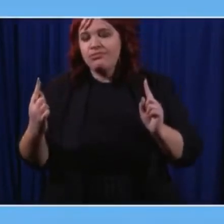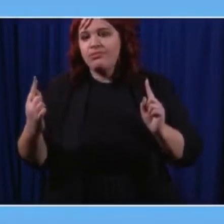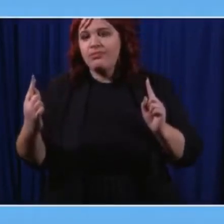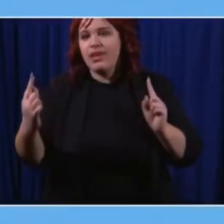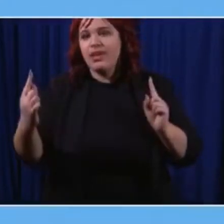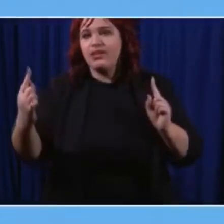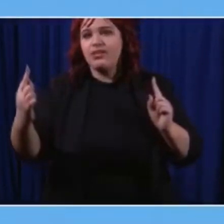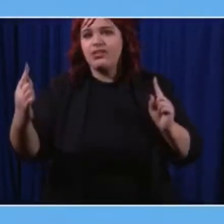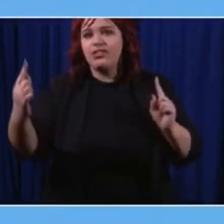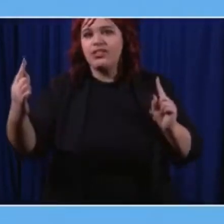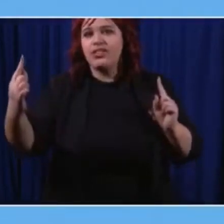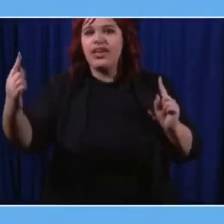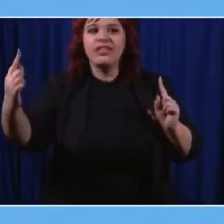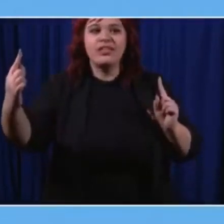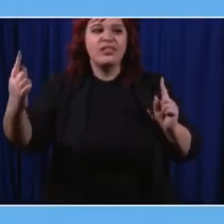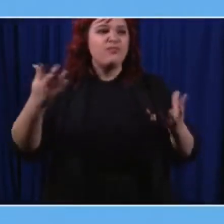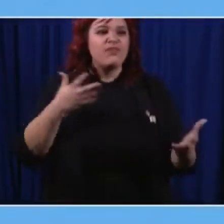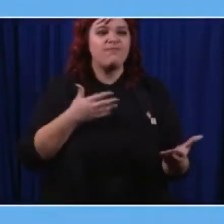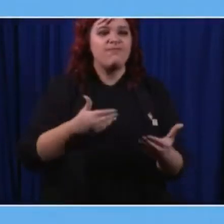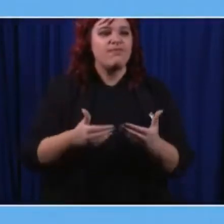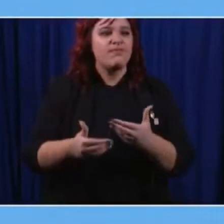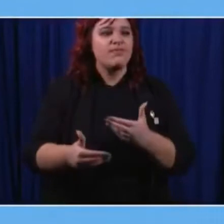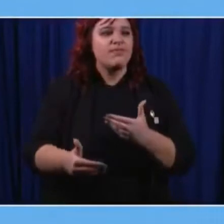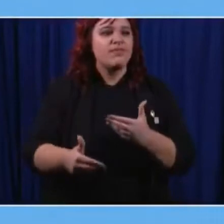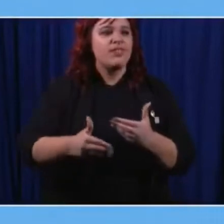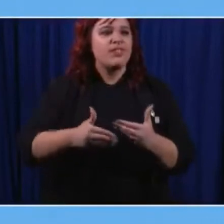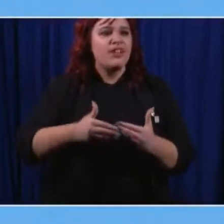for the magic